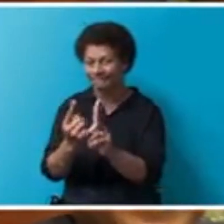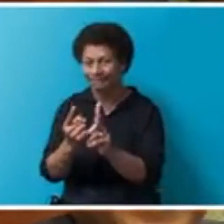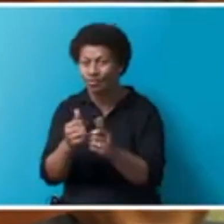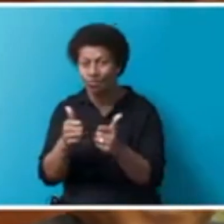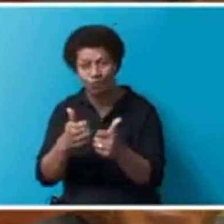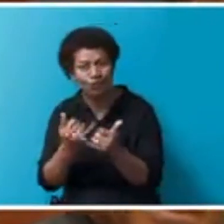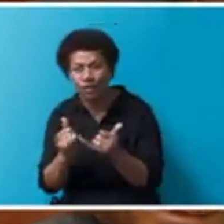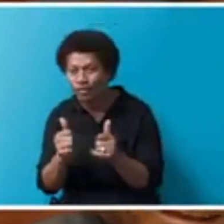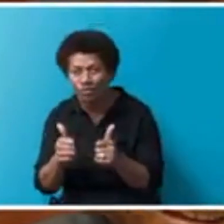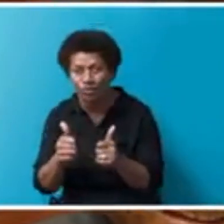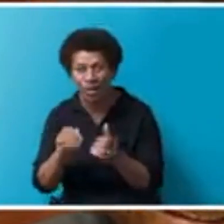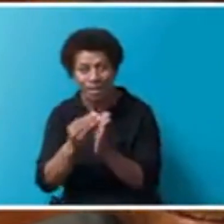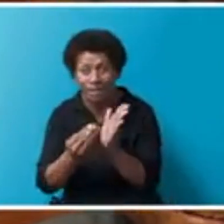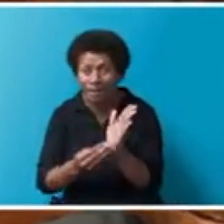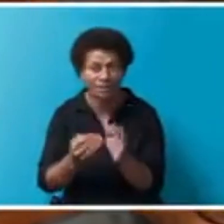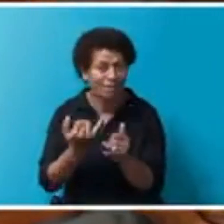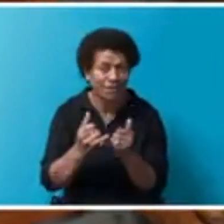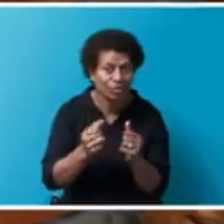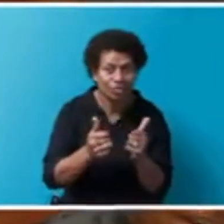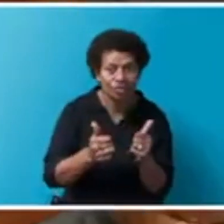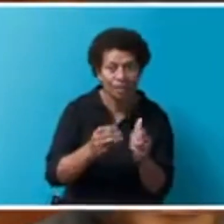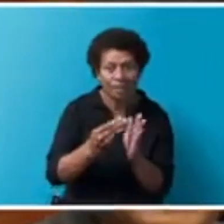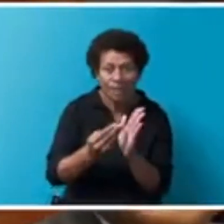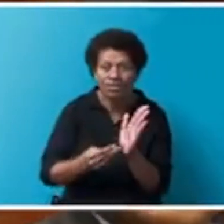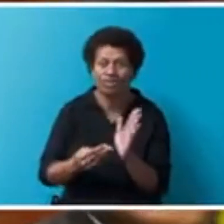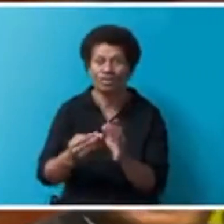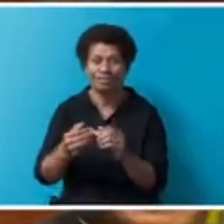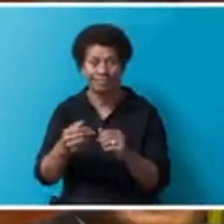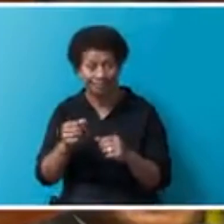budget. Very good budget. Eh?